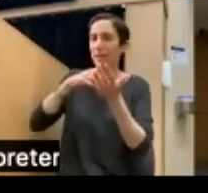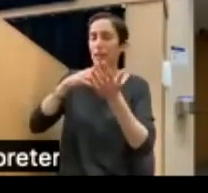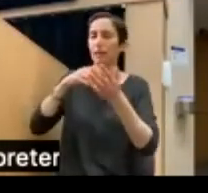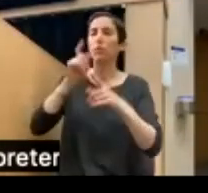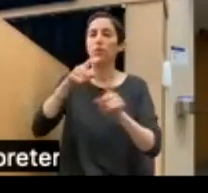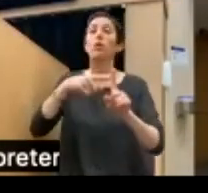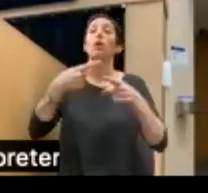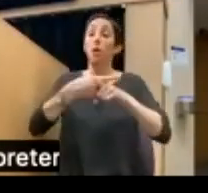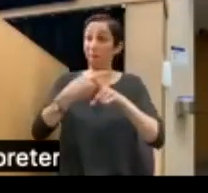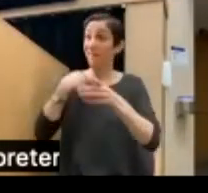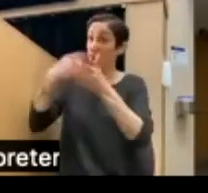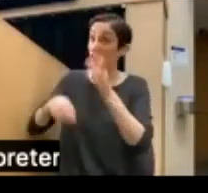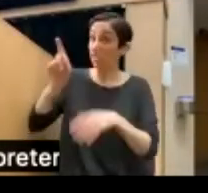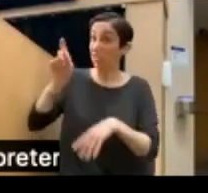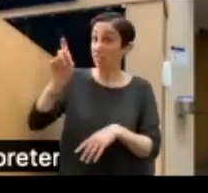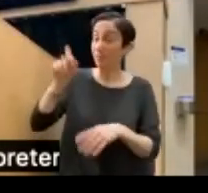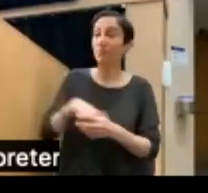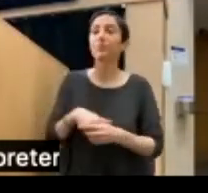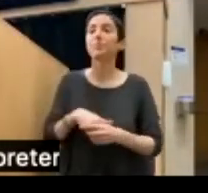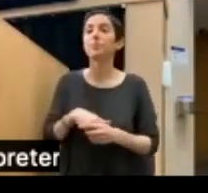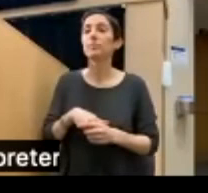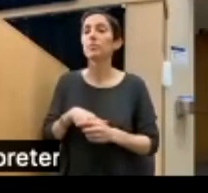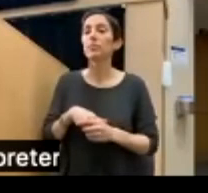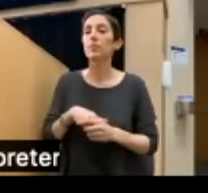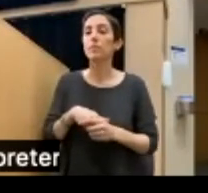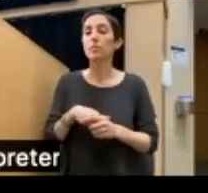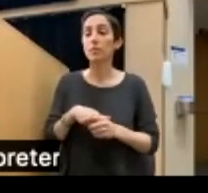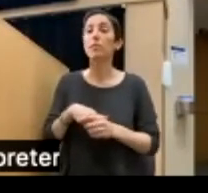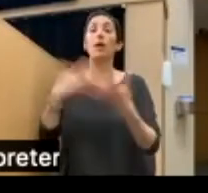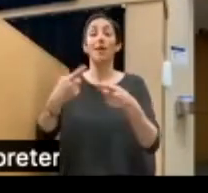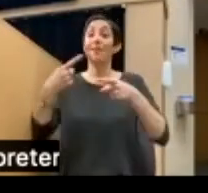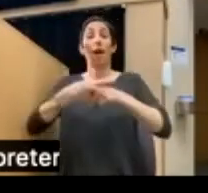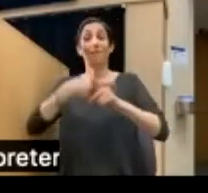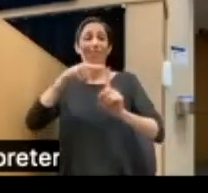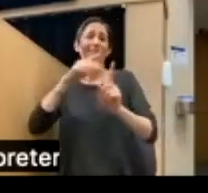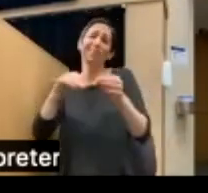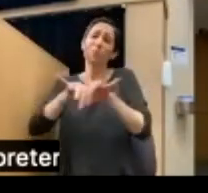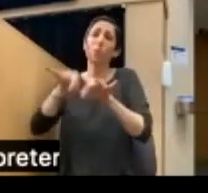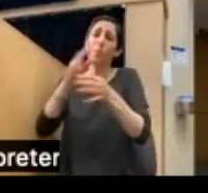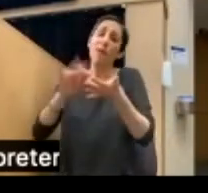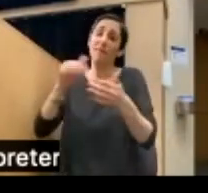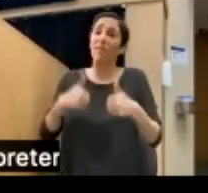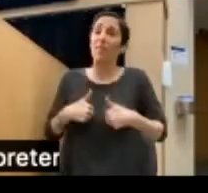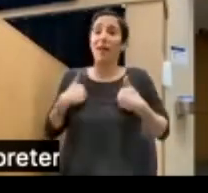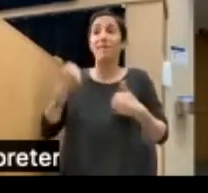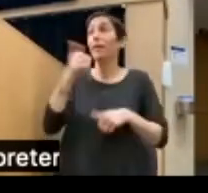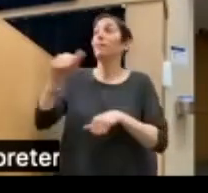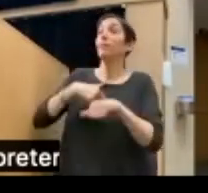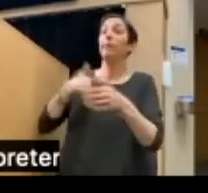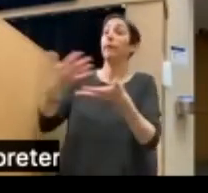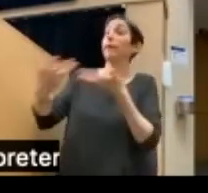to this? So conflict's actually an important part of life. It's part of, you know, just interacting with